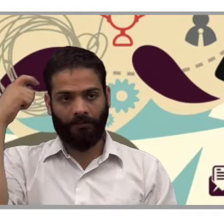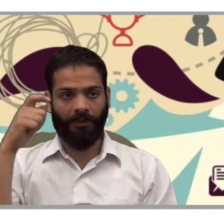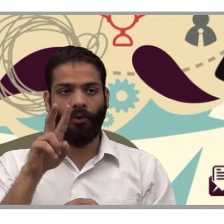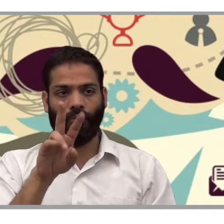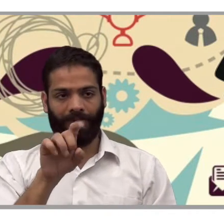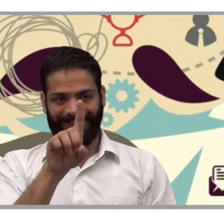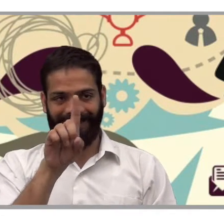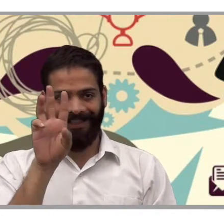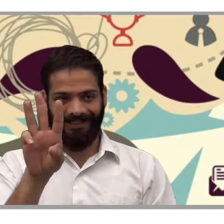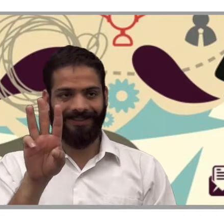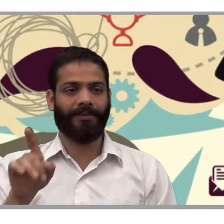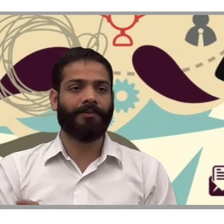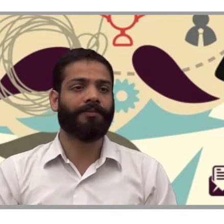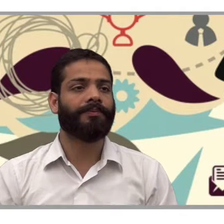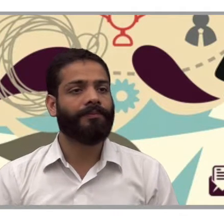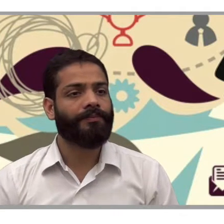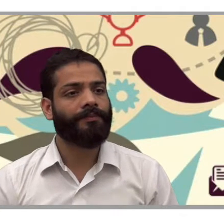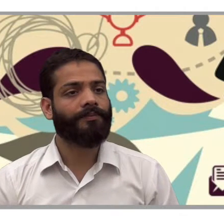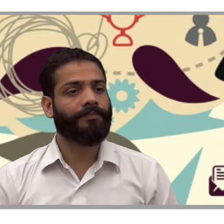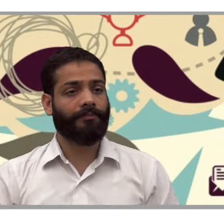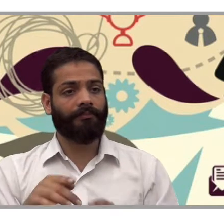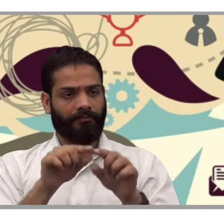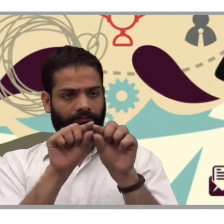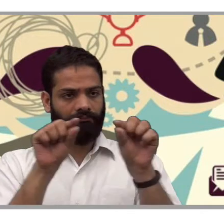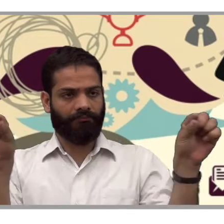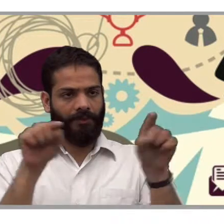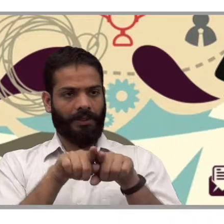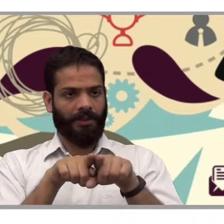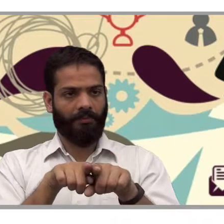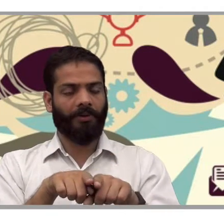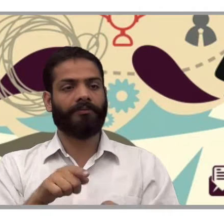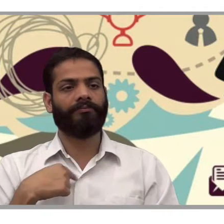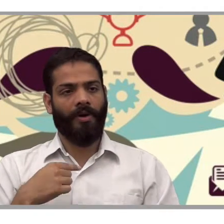park. This will express the meaning I ran to the park.